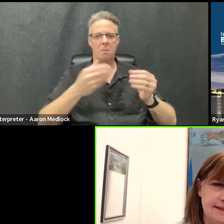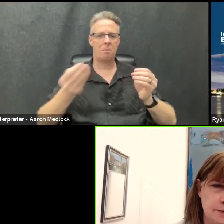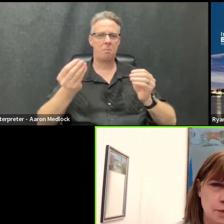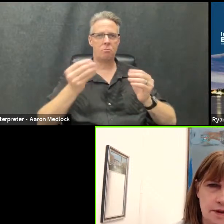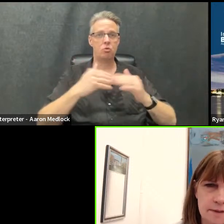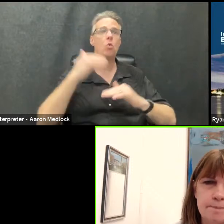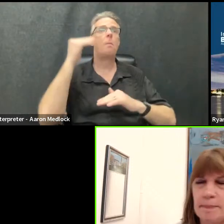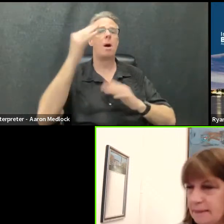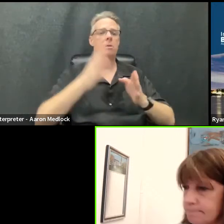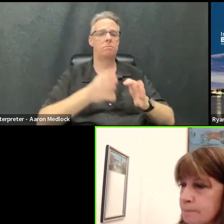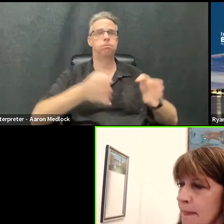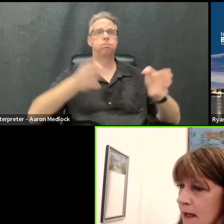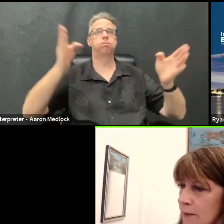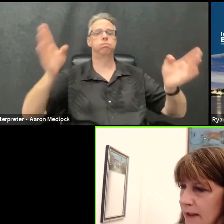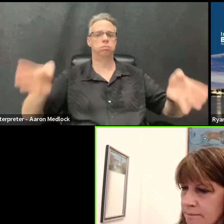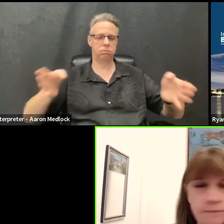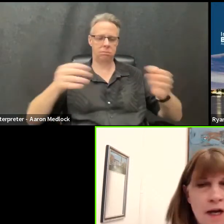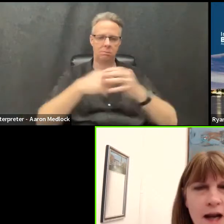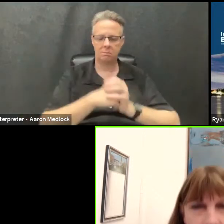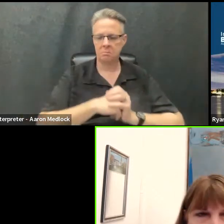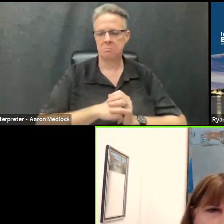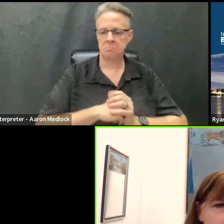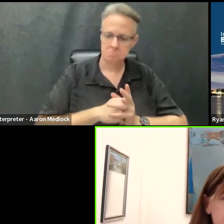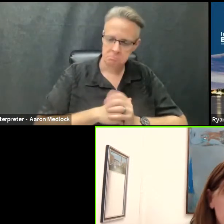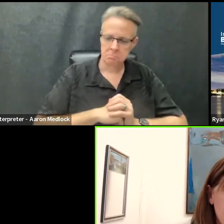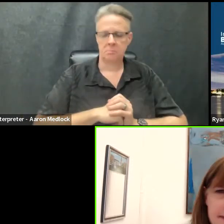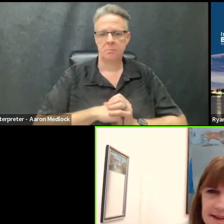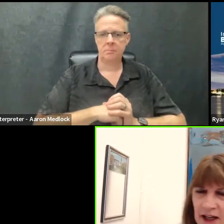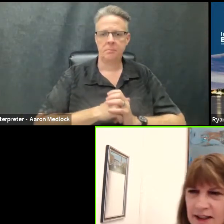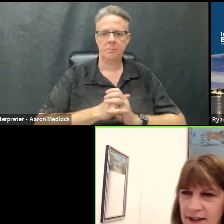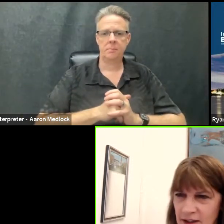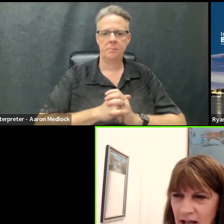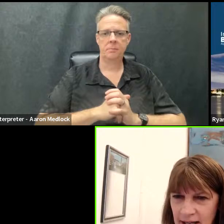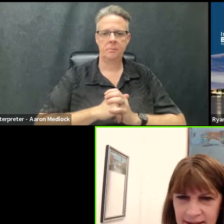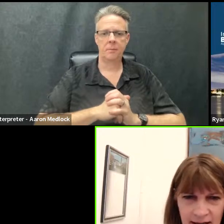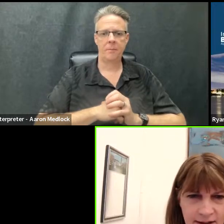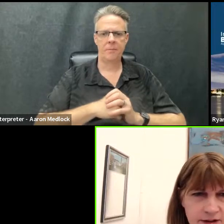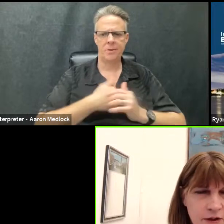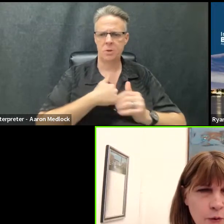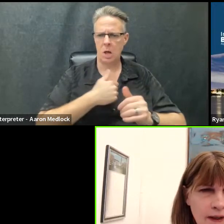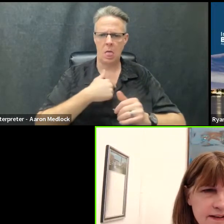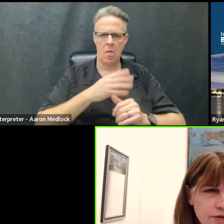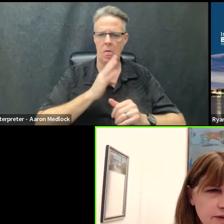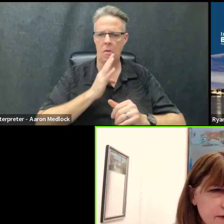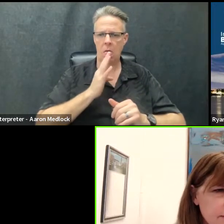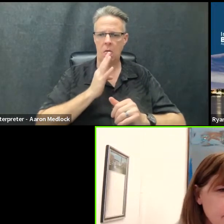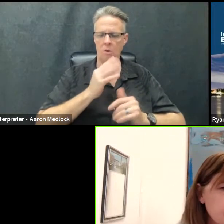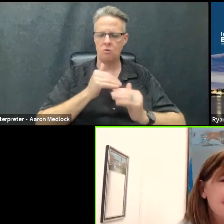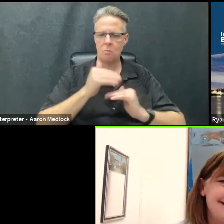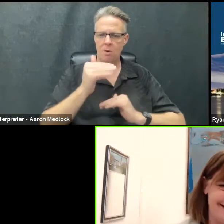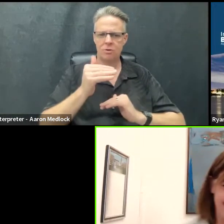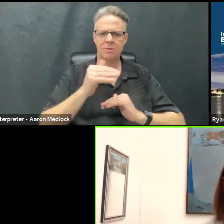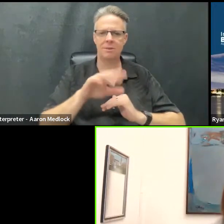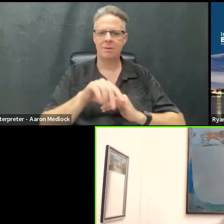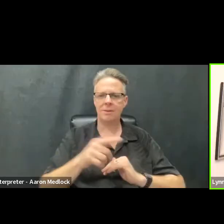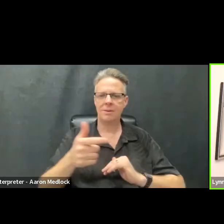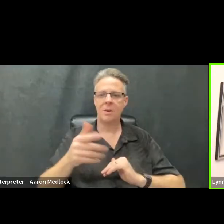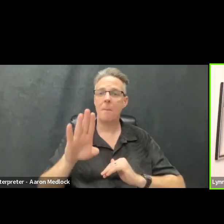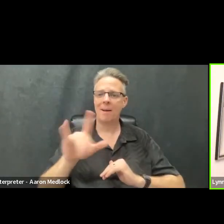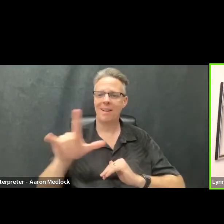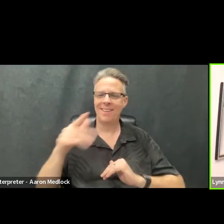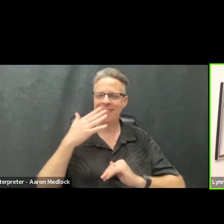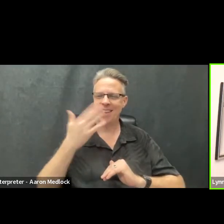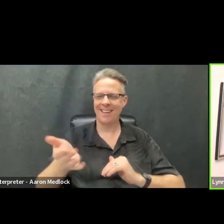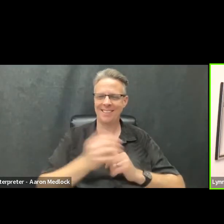overbuild, as it were. But okay, sorry, I've been talking a lot. Other questions from Bill? Thank